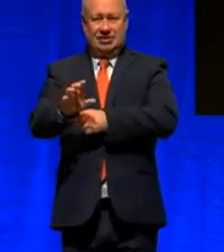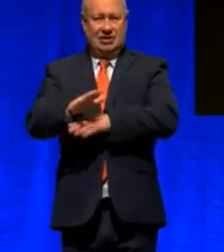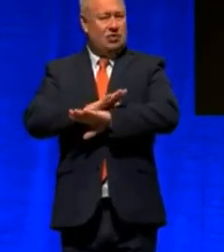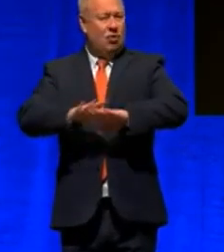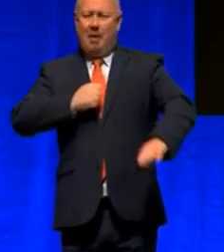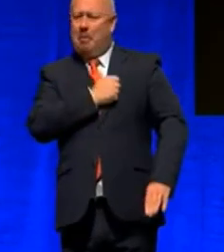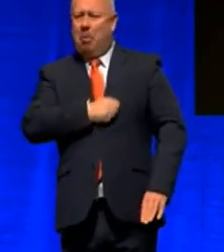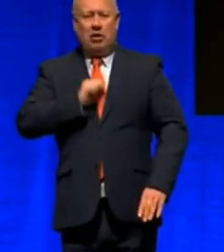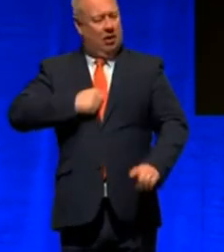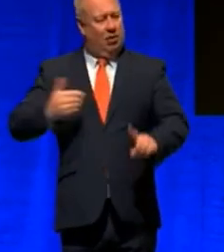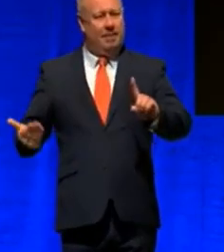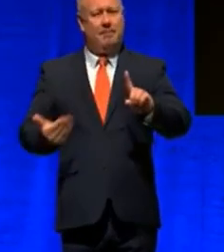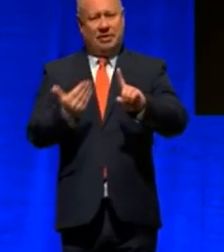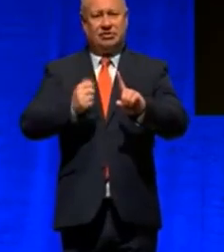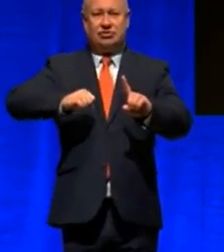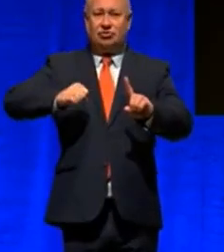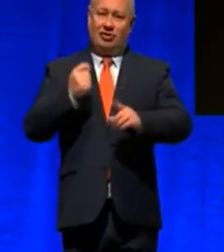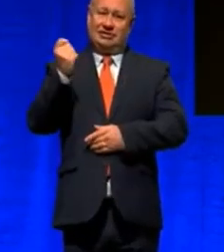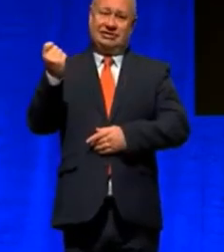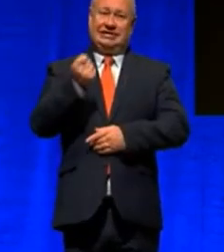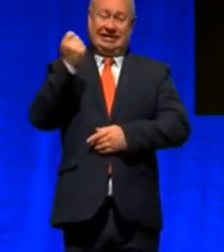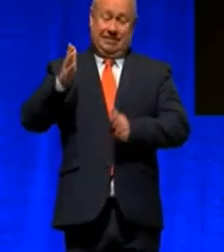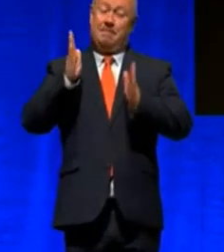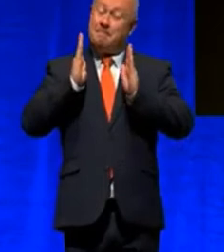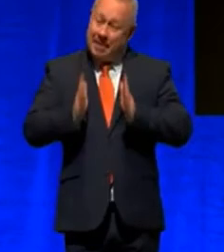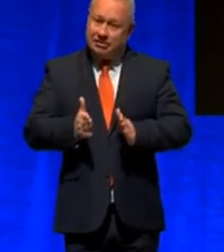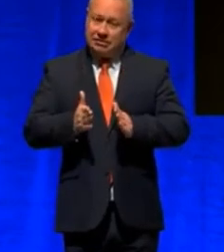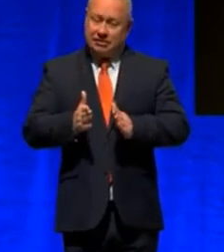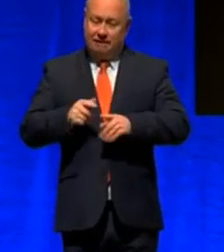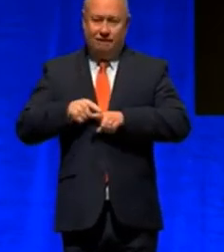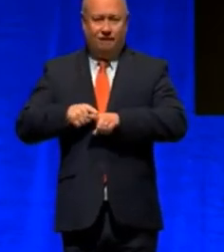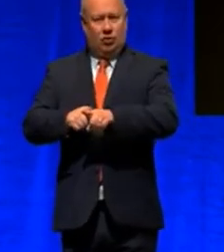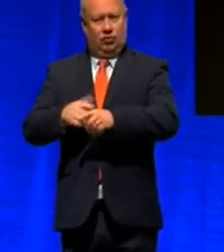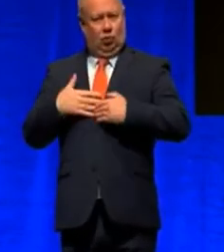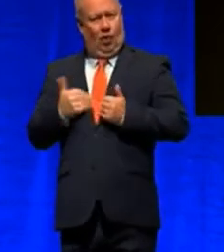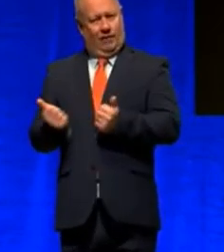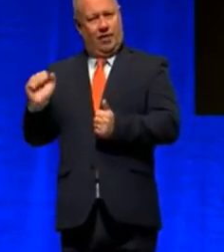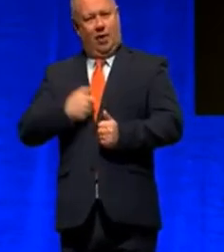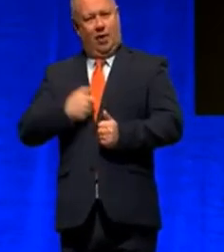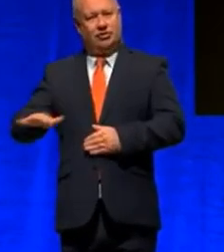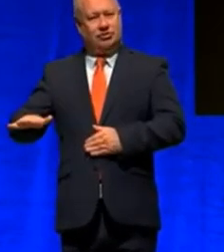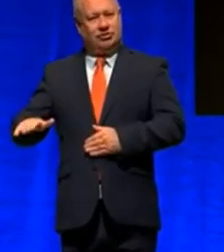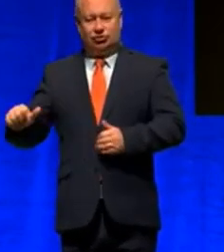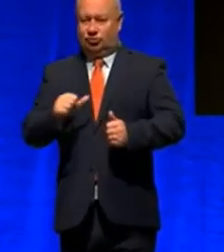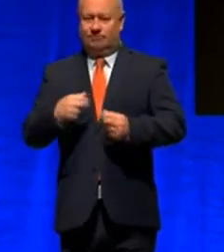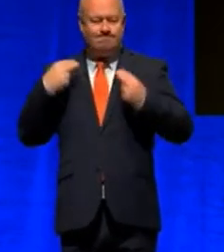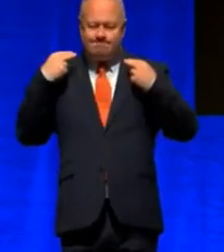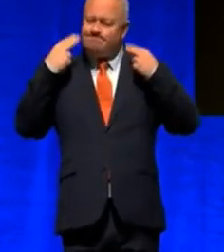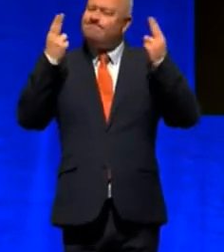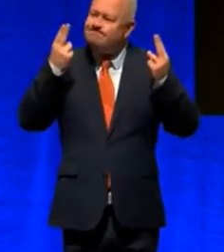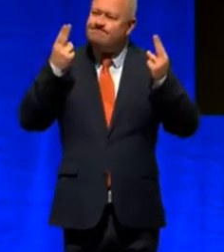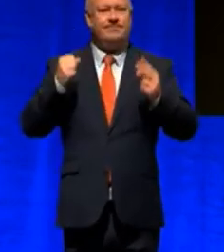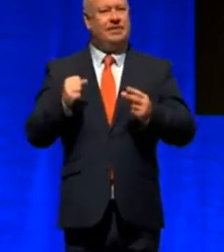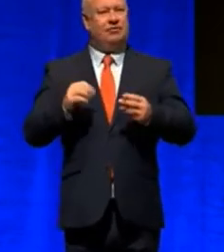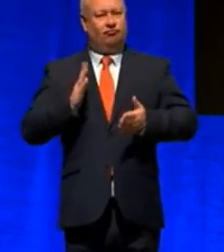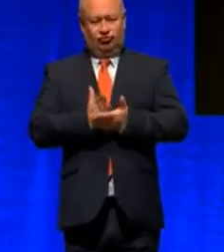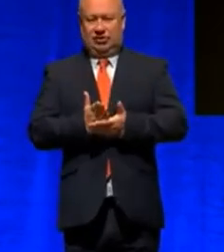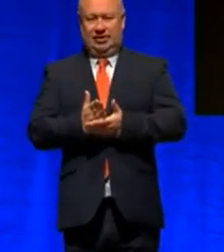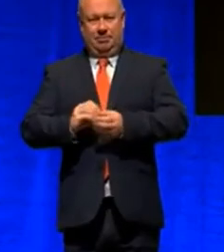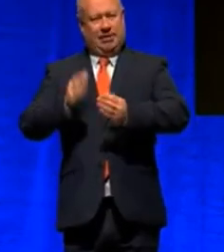our ambition. Scotland's success depends on the welfare of its children. So let's rise to the occasion today